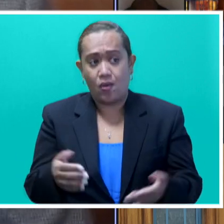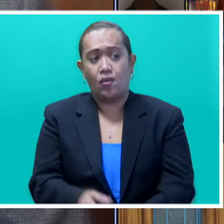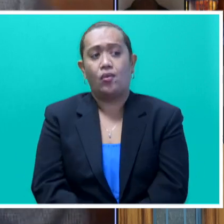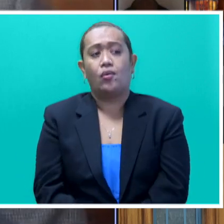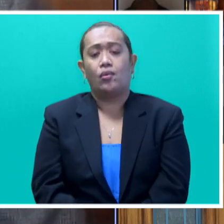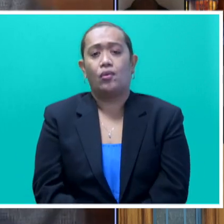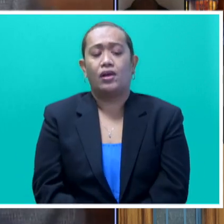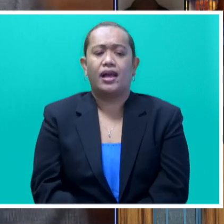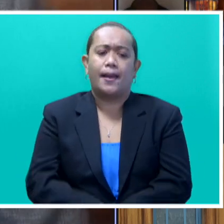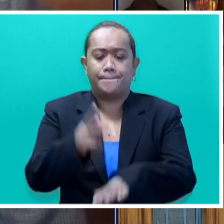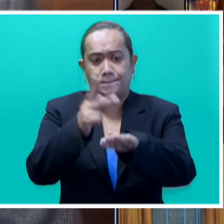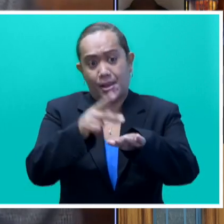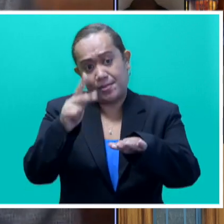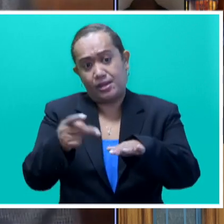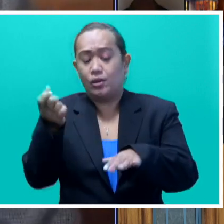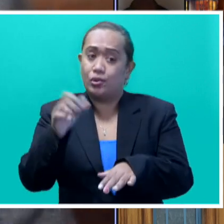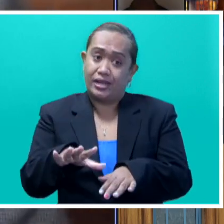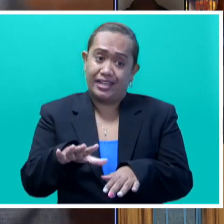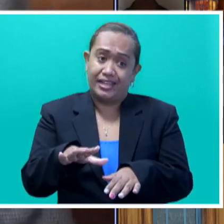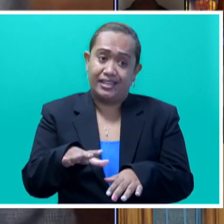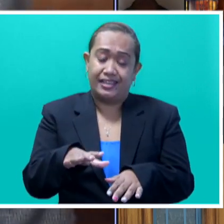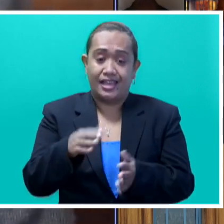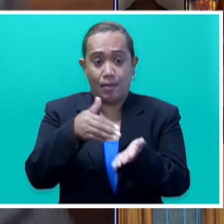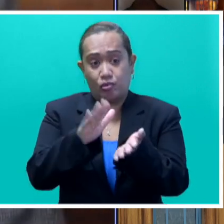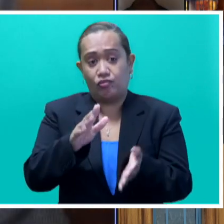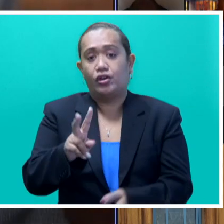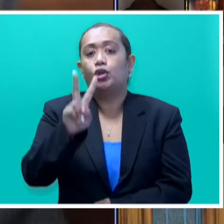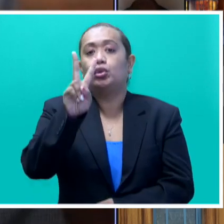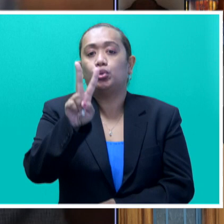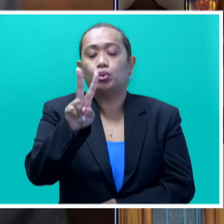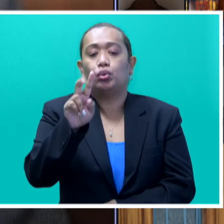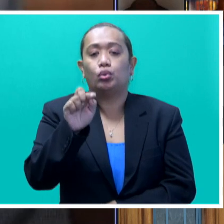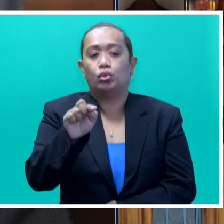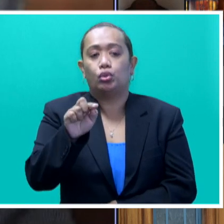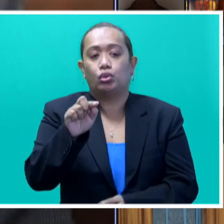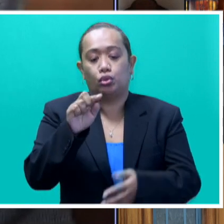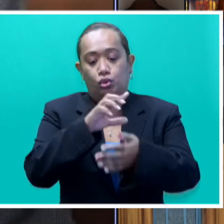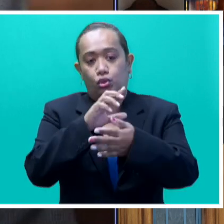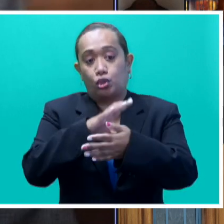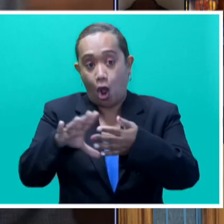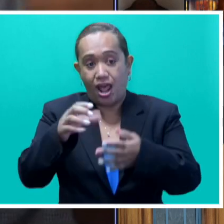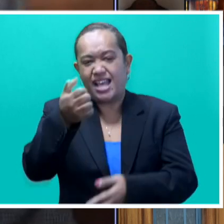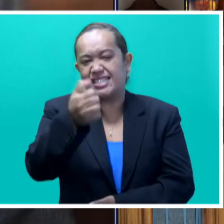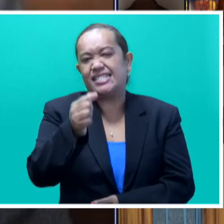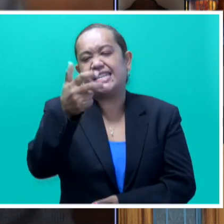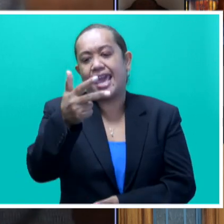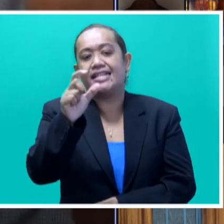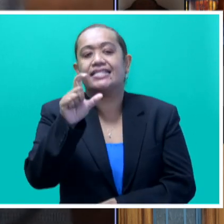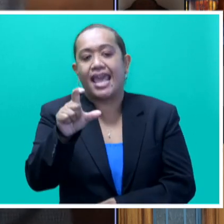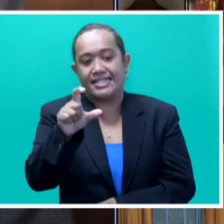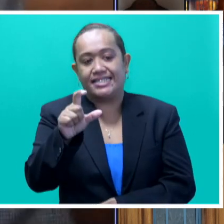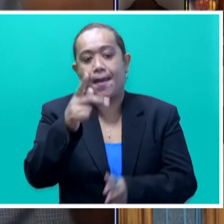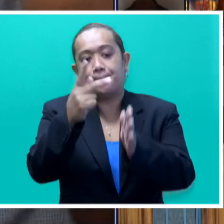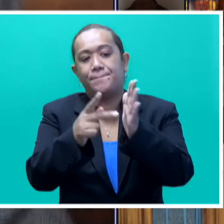Cabinet endorsed the national minimum wage of $2.68 per hour. Mr. Speaker said there are